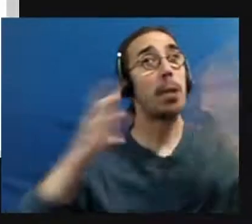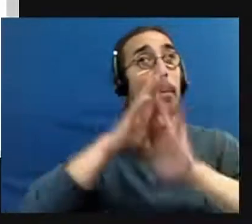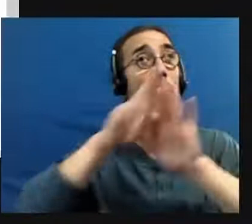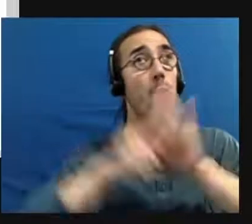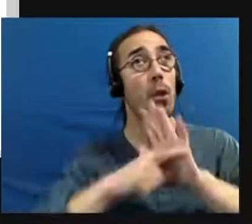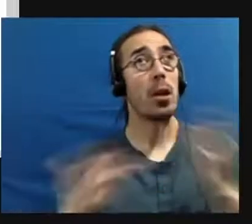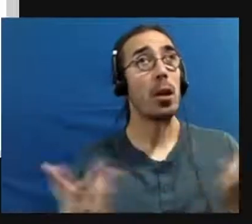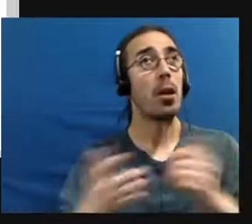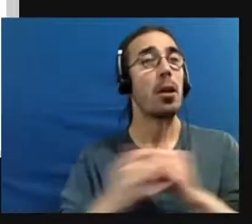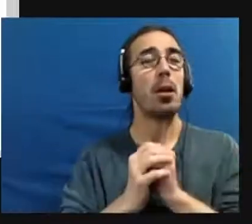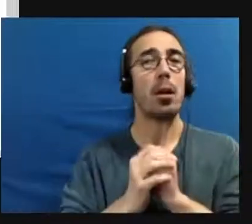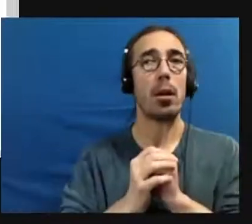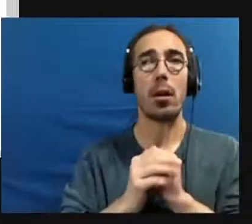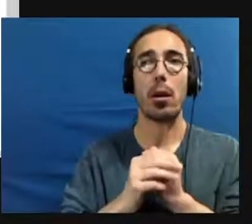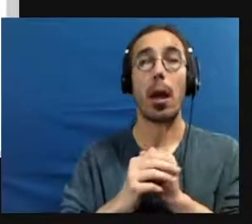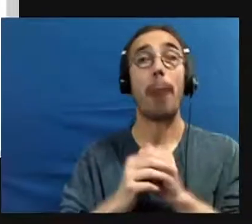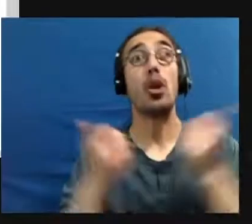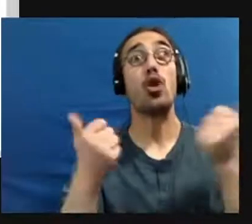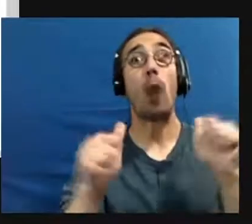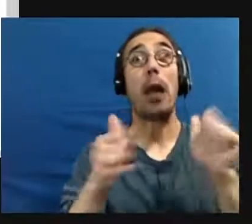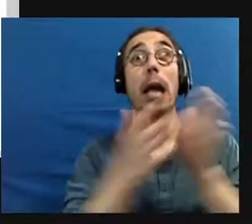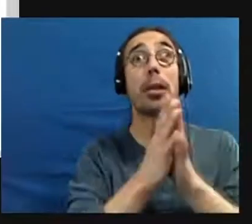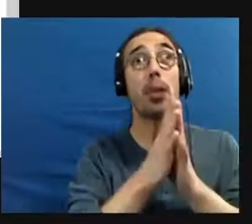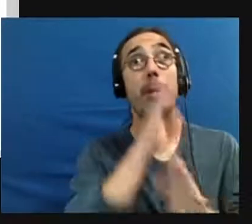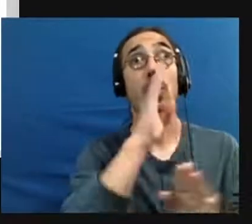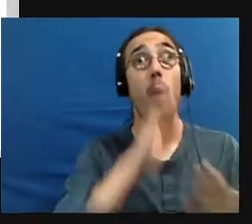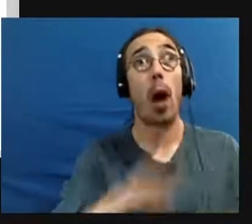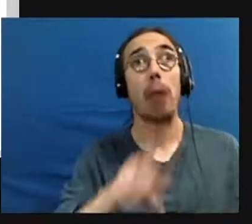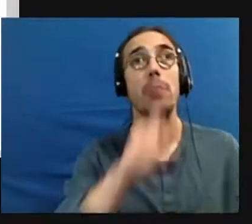try to ask them to be quiet.